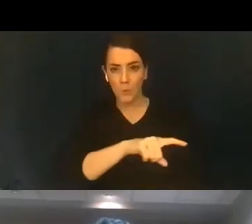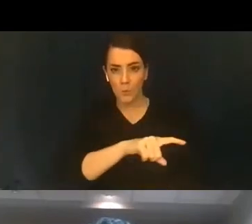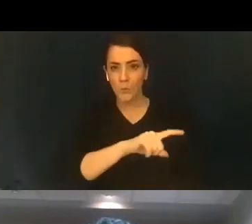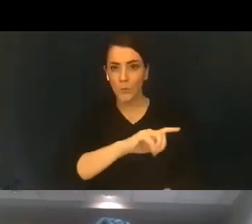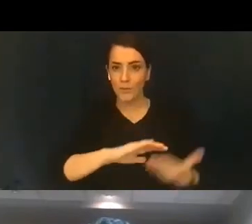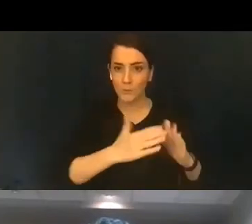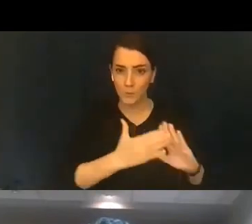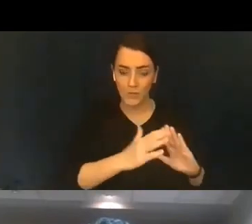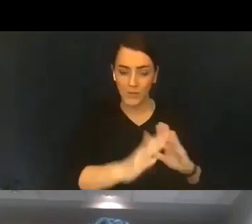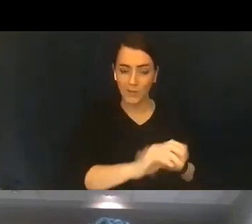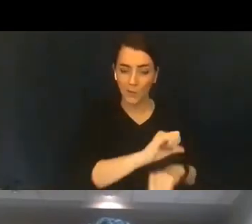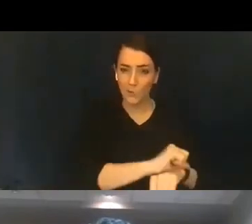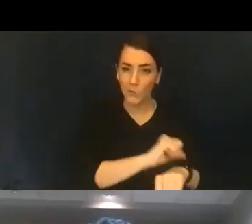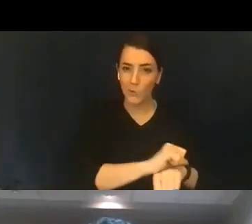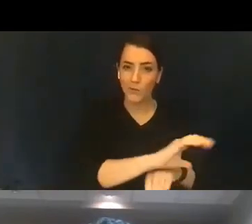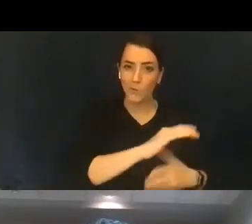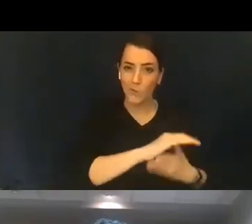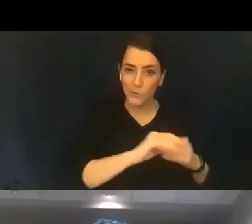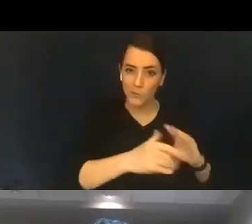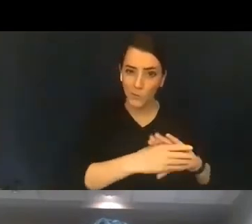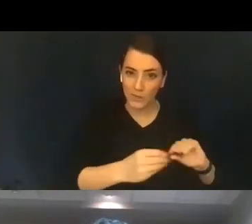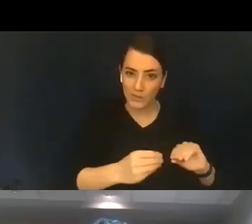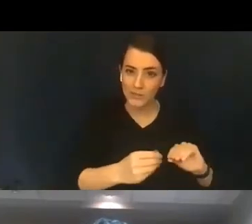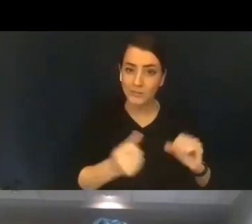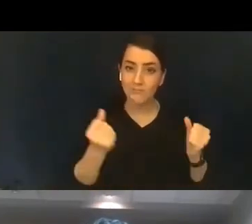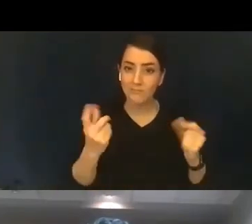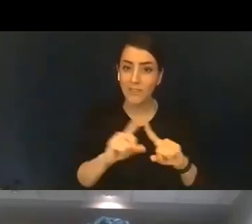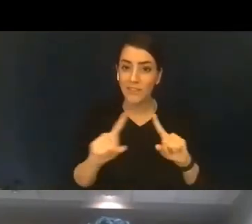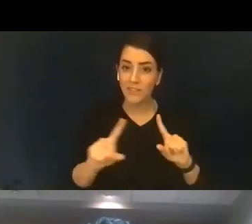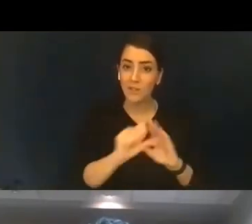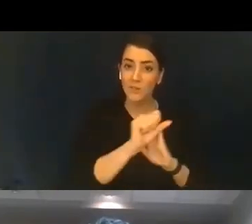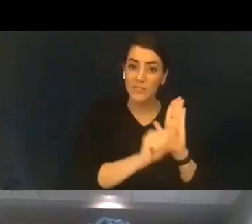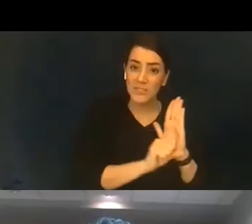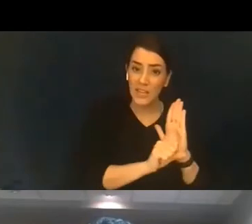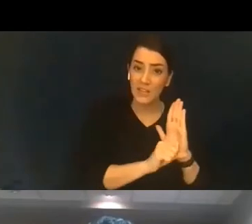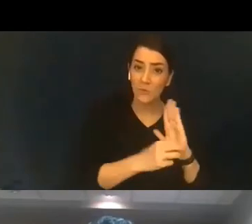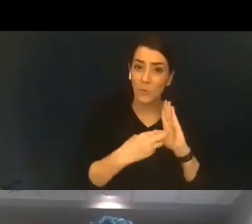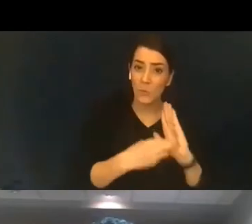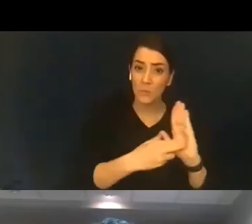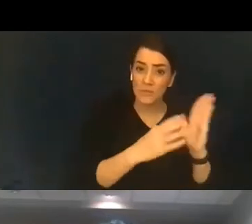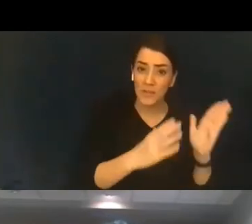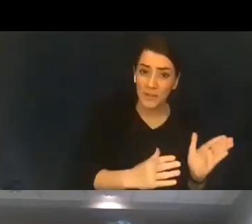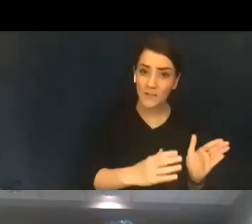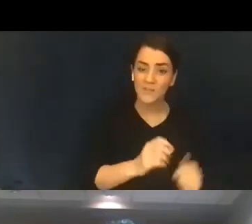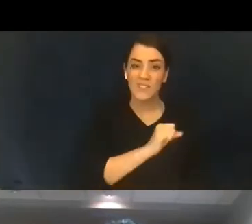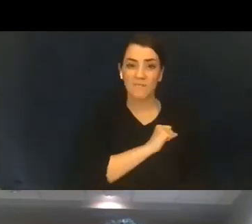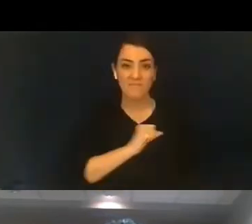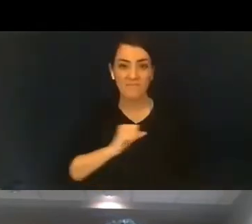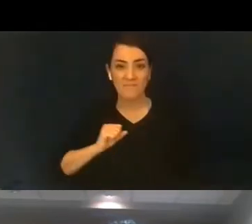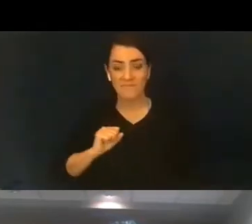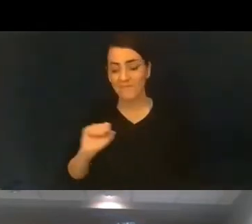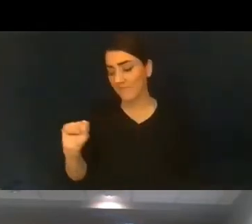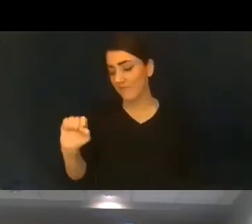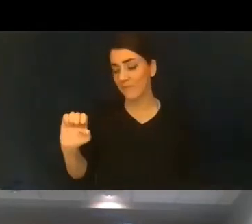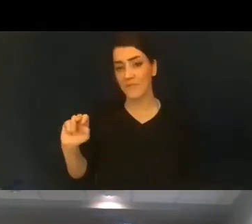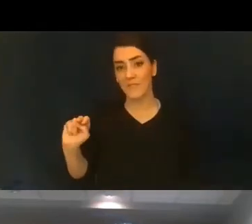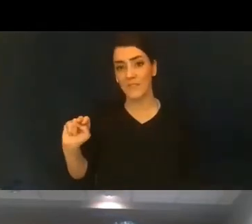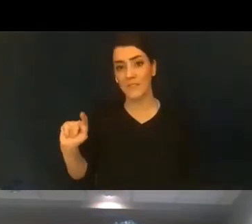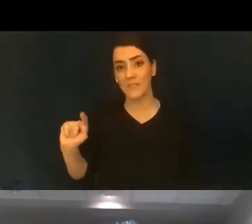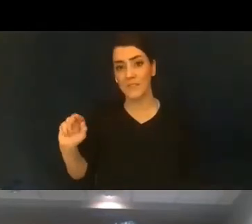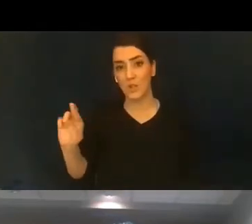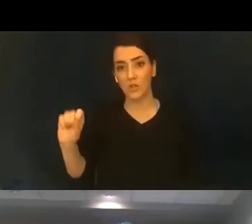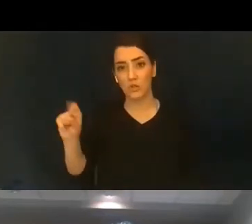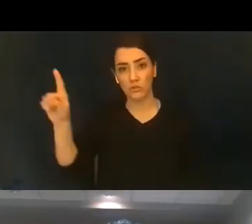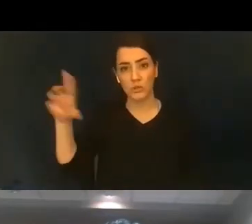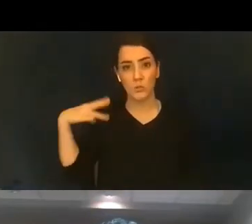state senate and state representatives. We went to the Senate in DC. It didn't pass Washington. It didn't